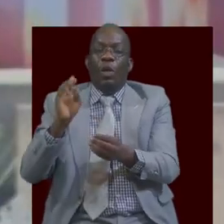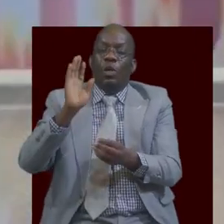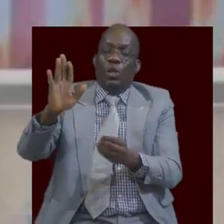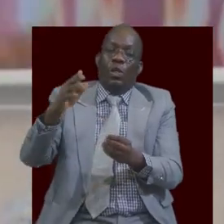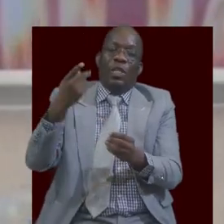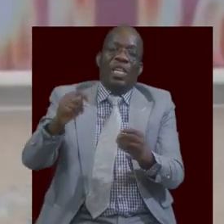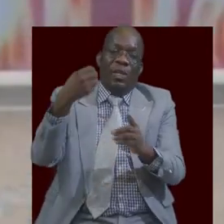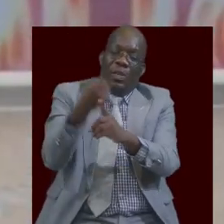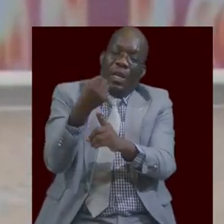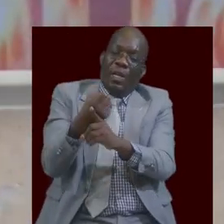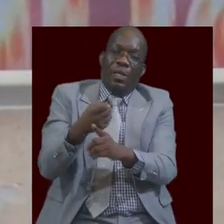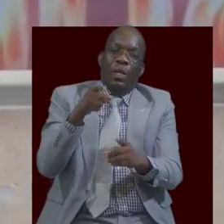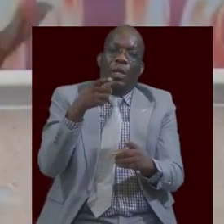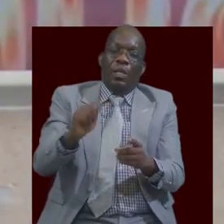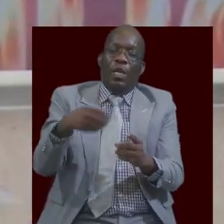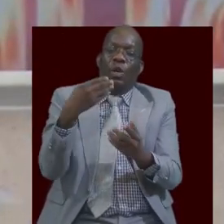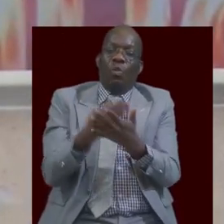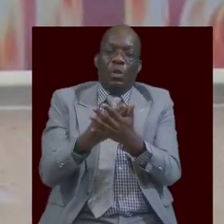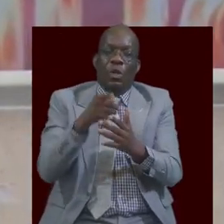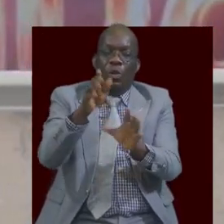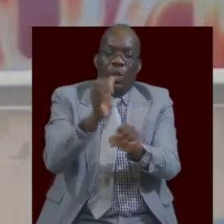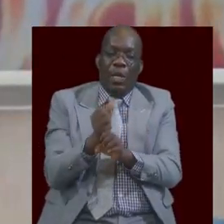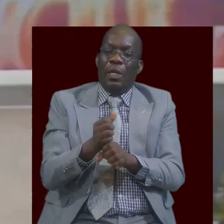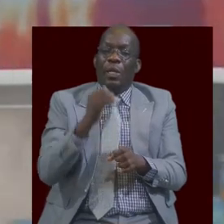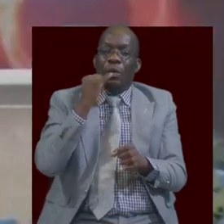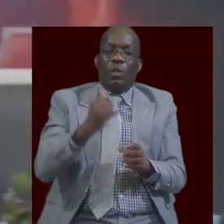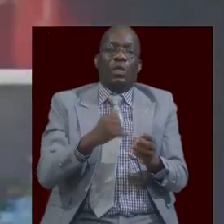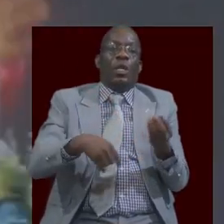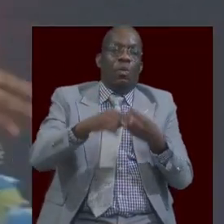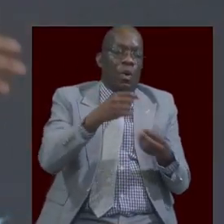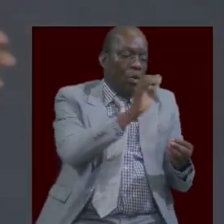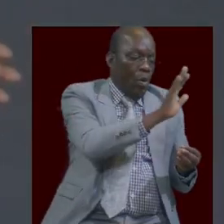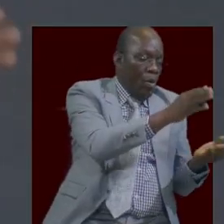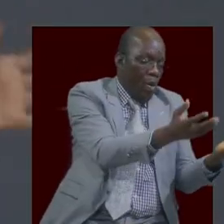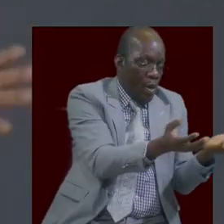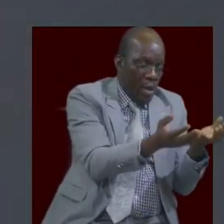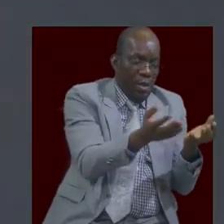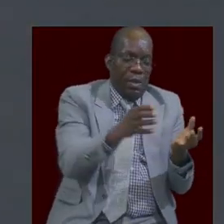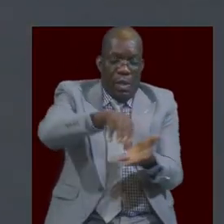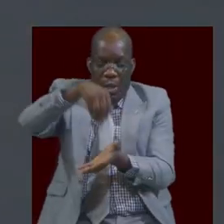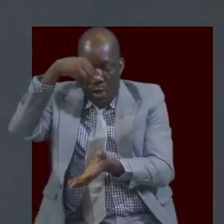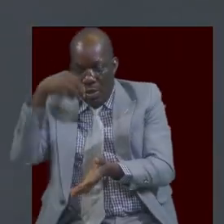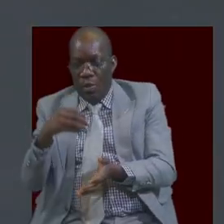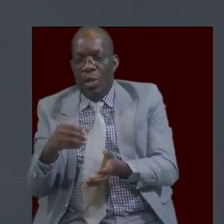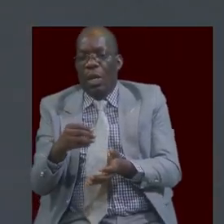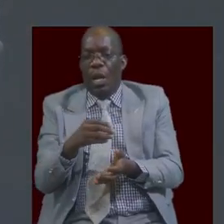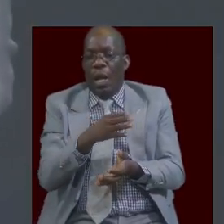your yearning attitude. And then yearn, learn,